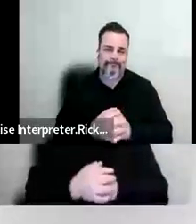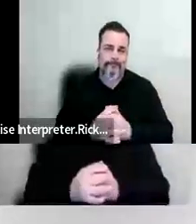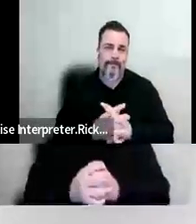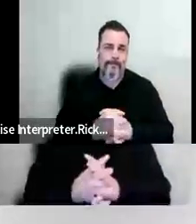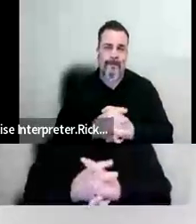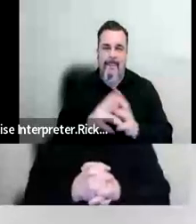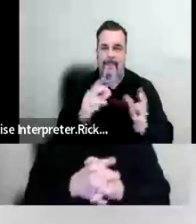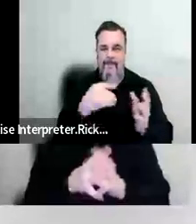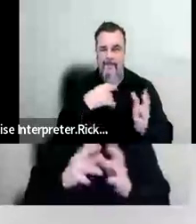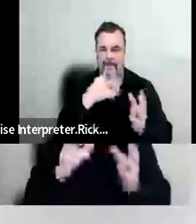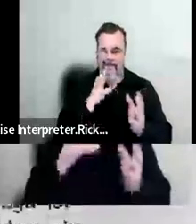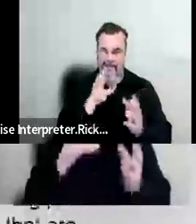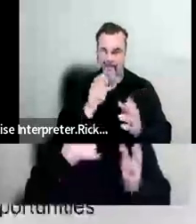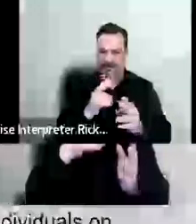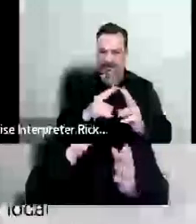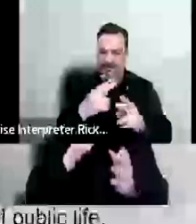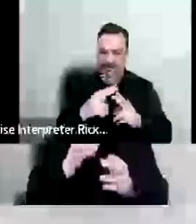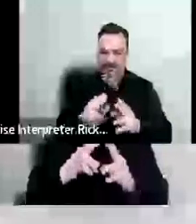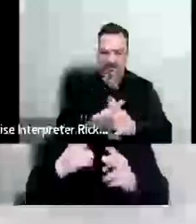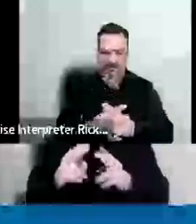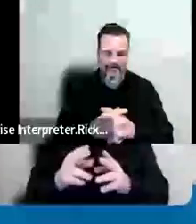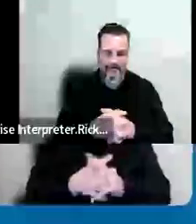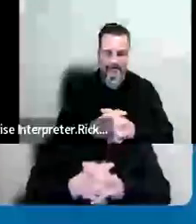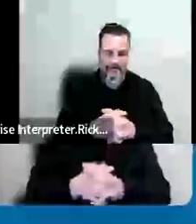I told you it was going to be very brief.